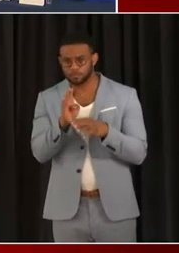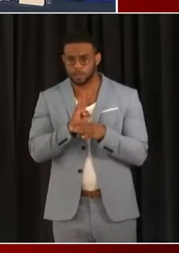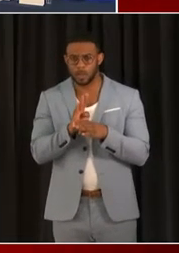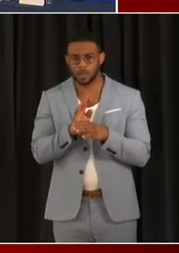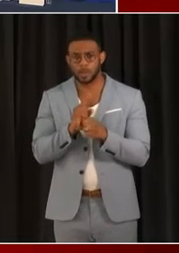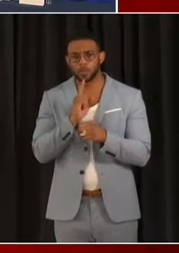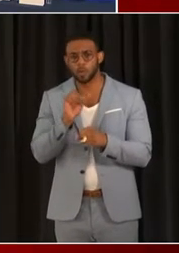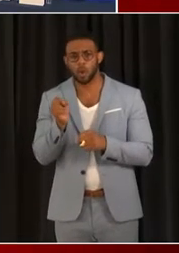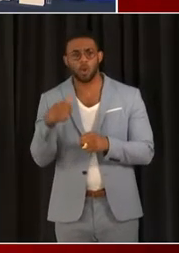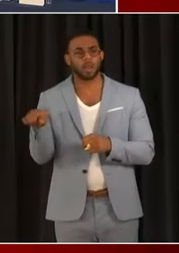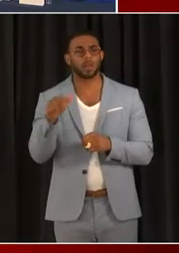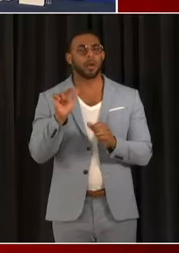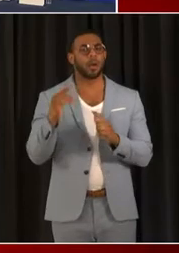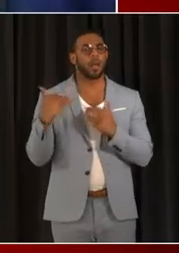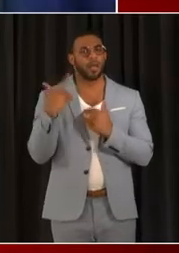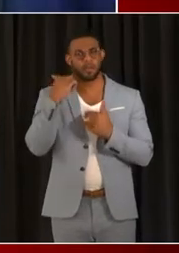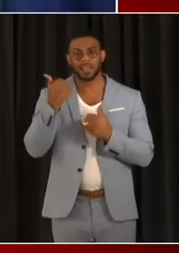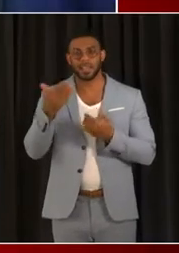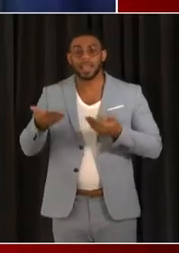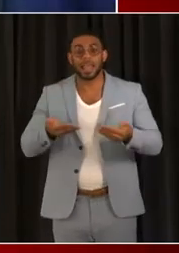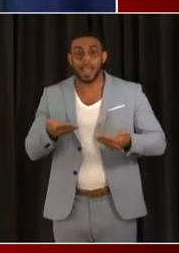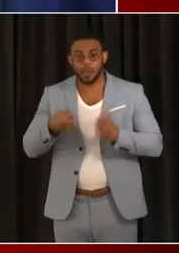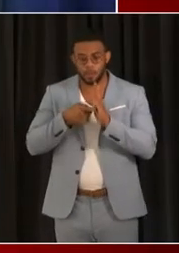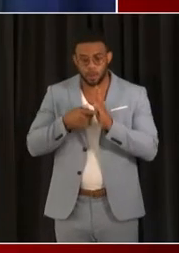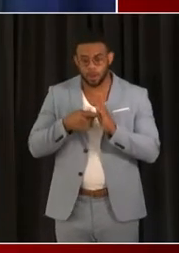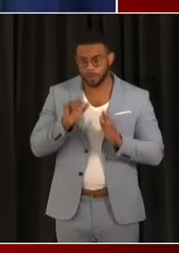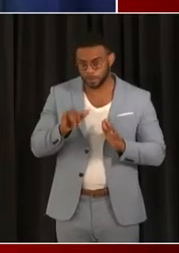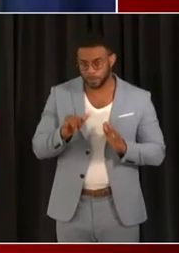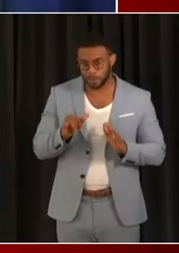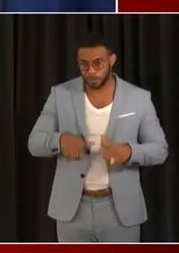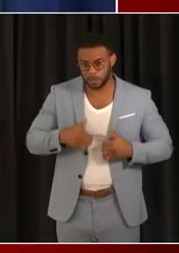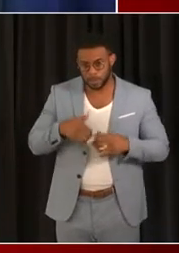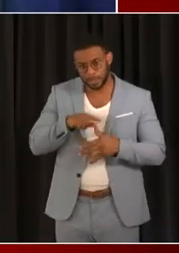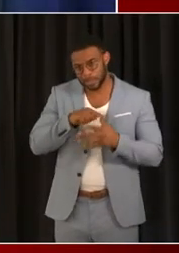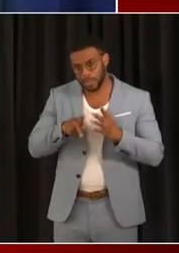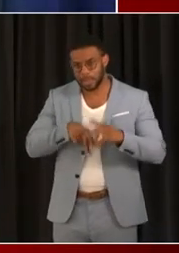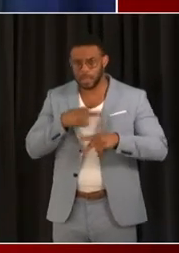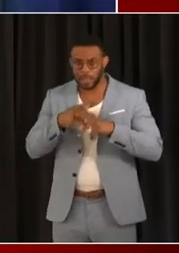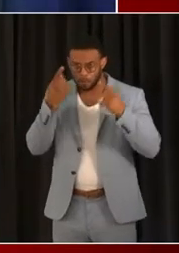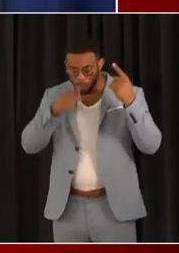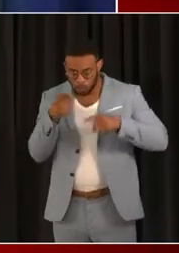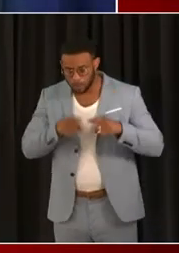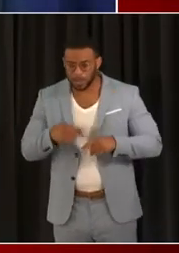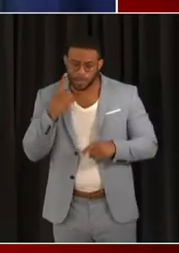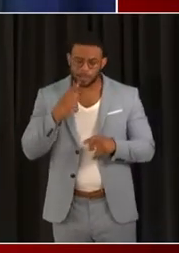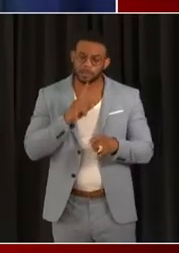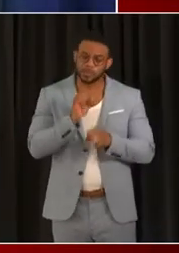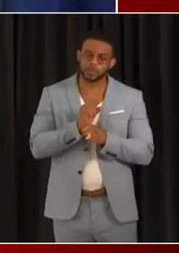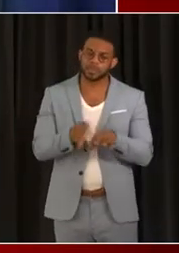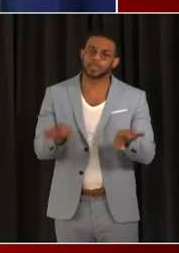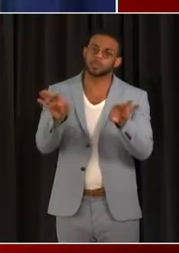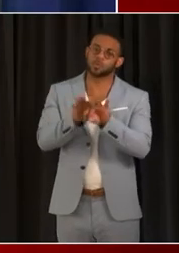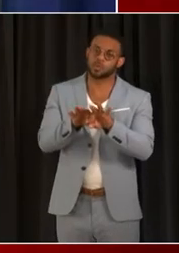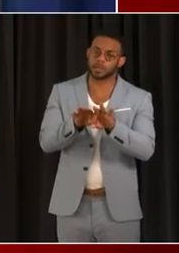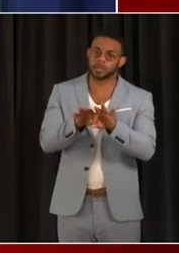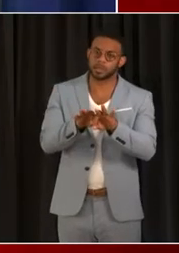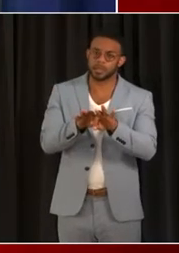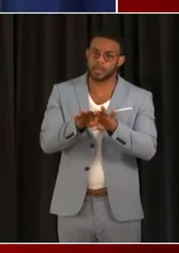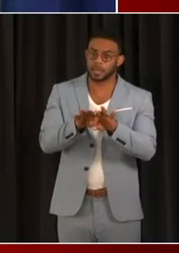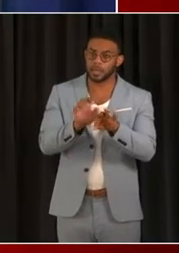them accountable for any of the hiring requirements that exist in those types of agreements. I think it's extraordinarily